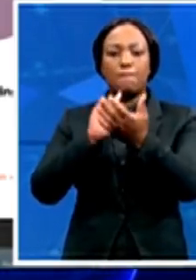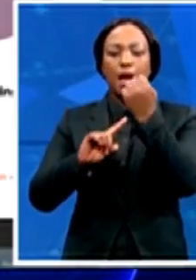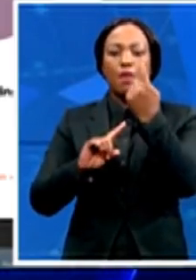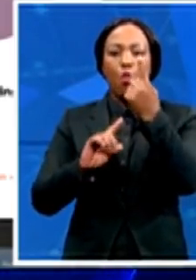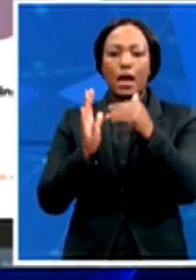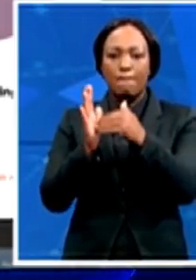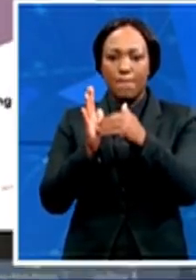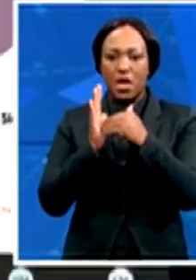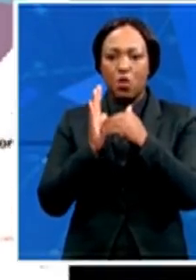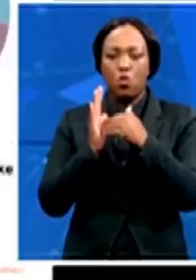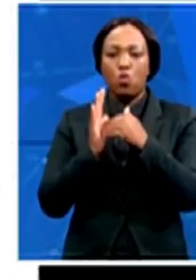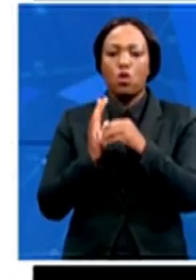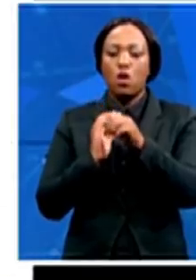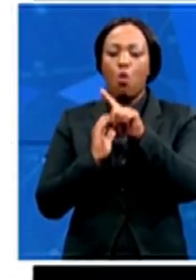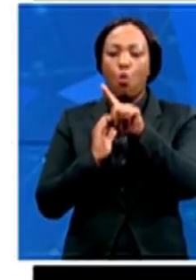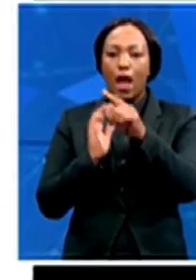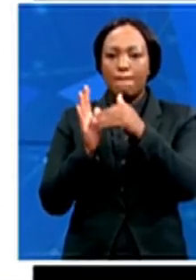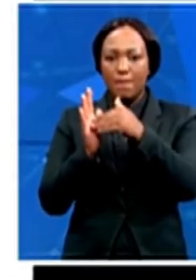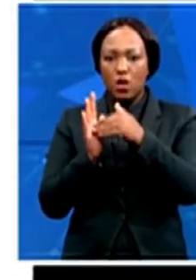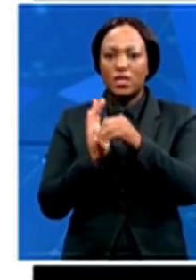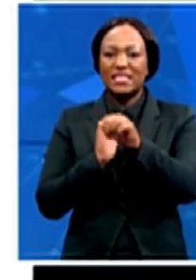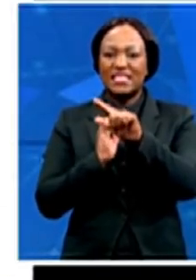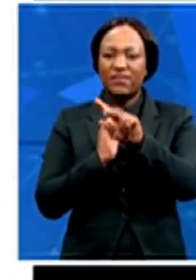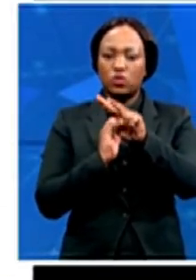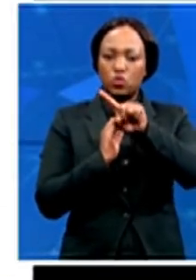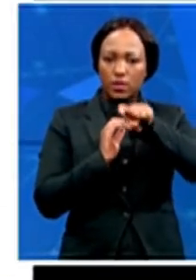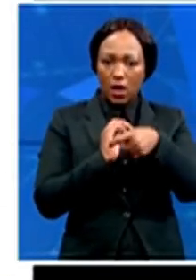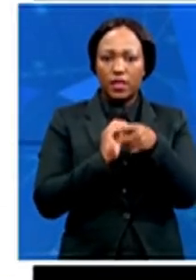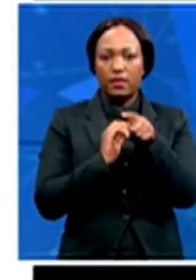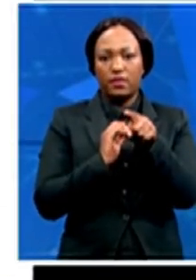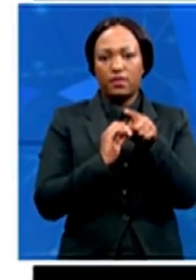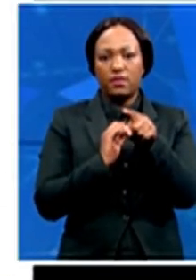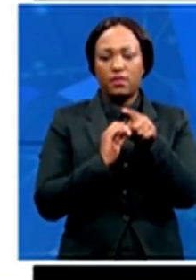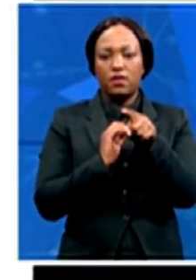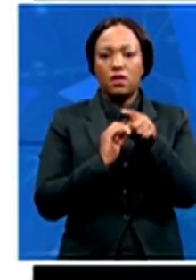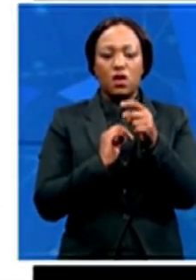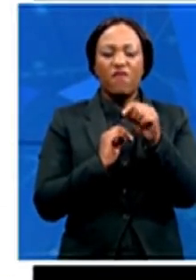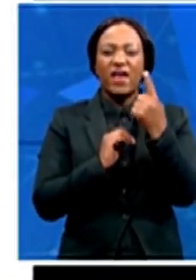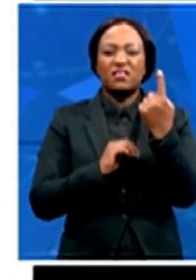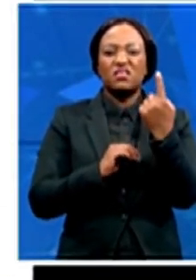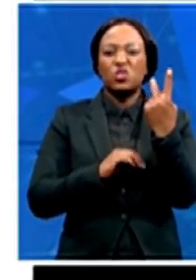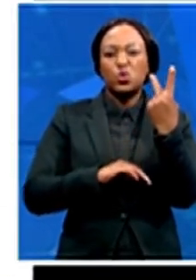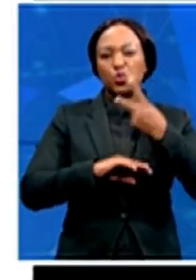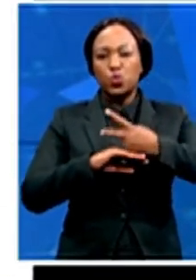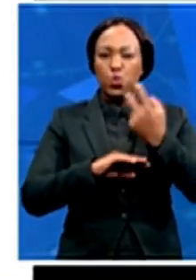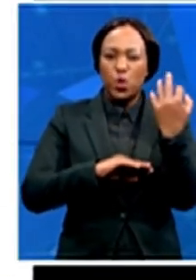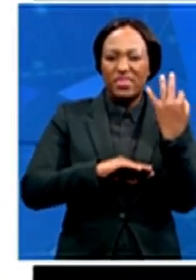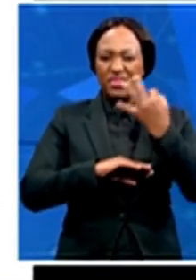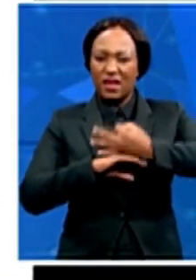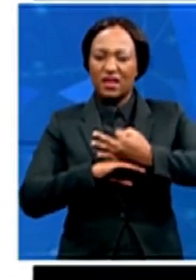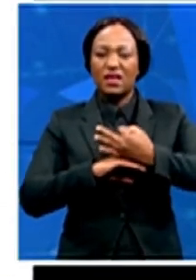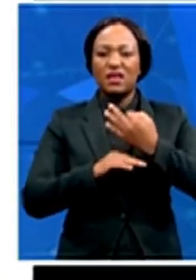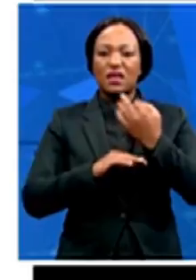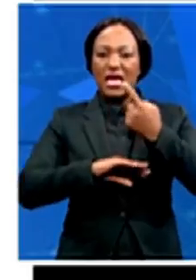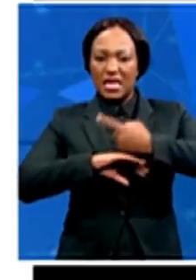1,072,000. And for the first 3 days of this week, we already achieved 96,000. That is in